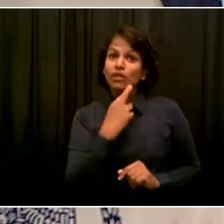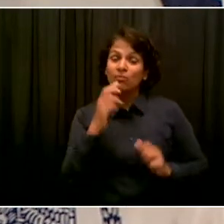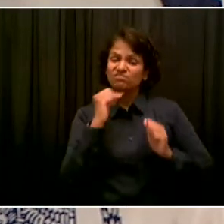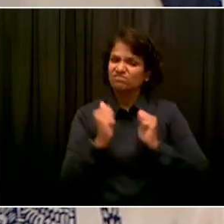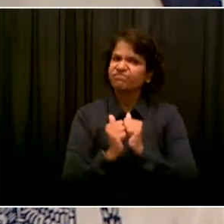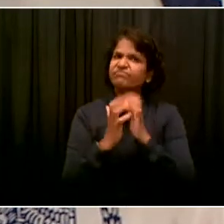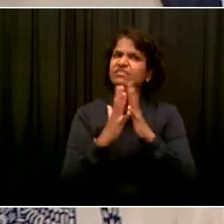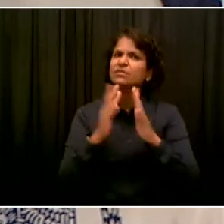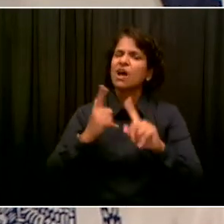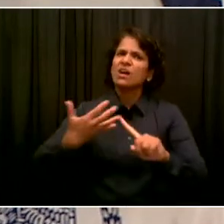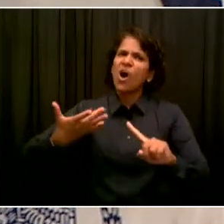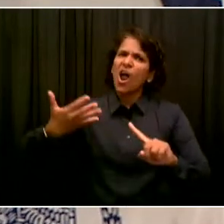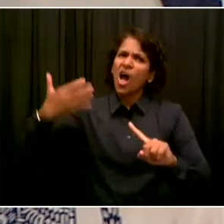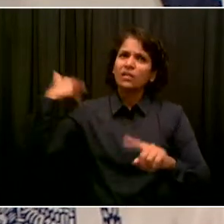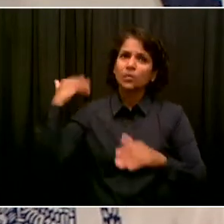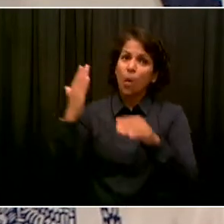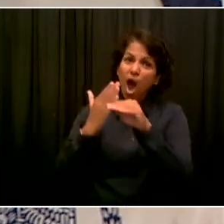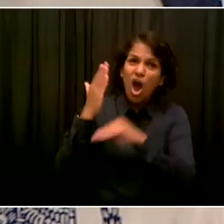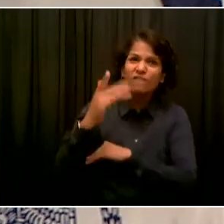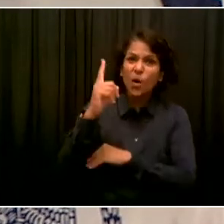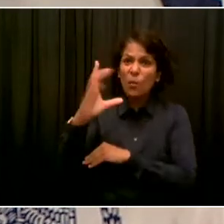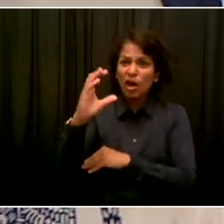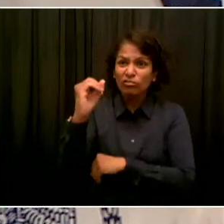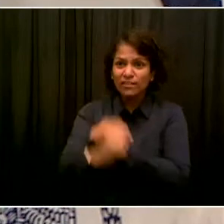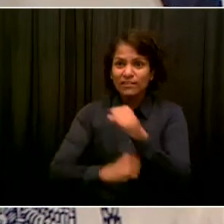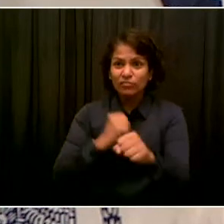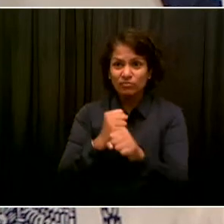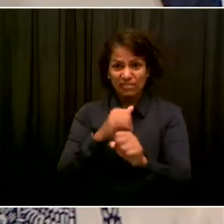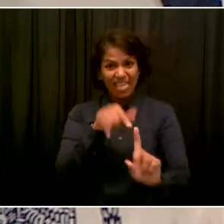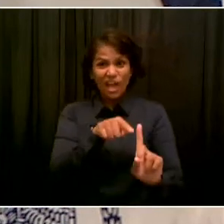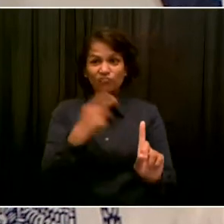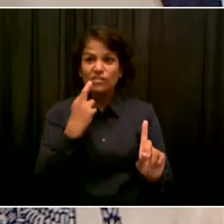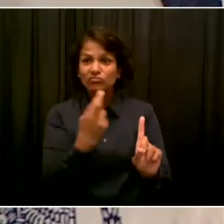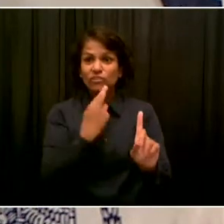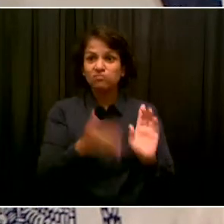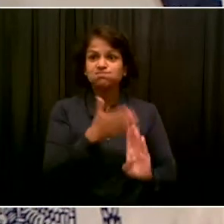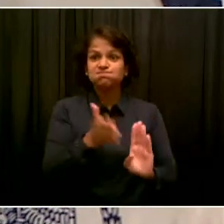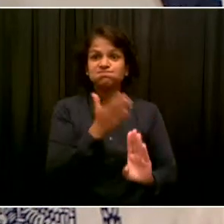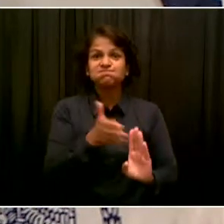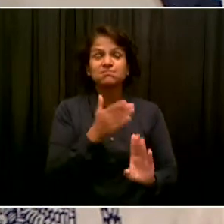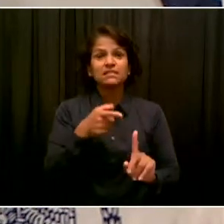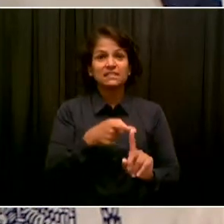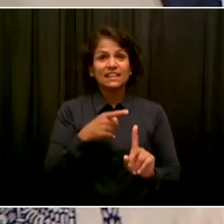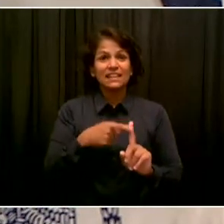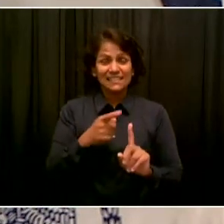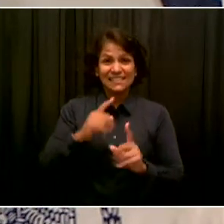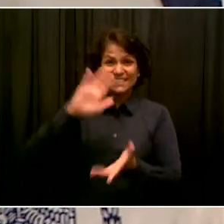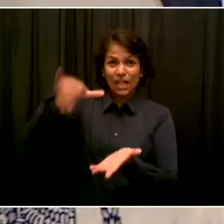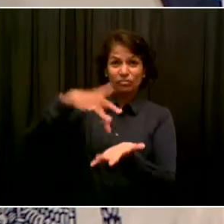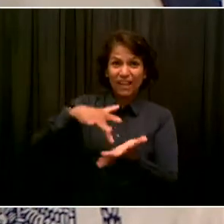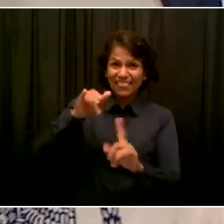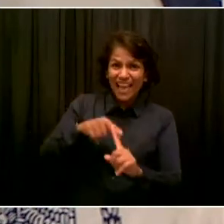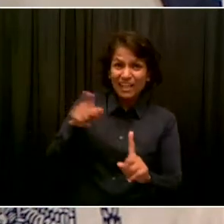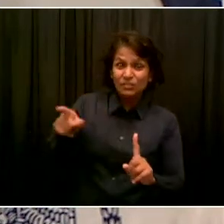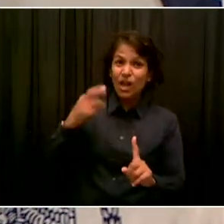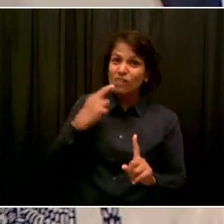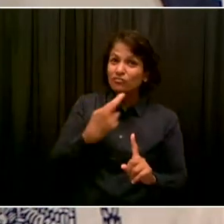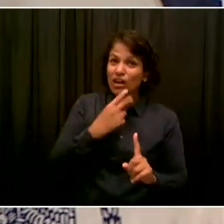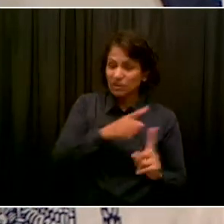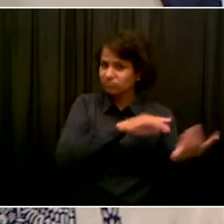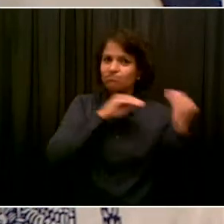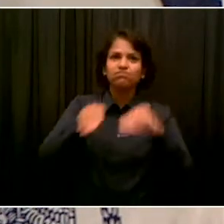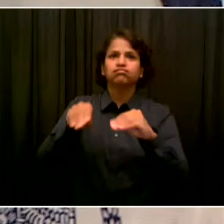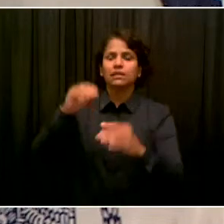been there. The Oyster Bar has been there. It's a beautiful location. I often, when I have guests coming in from out of town, including some